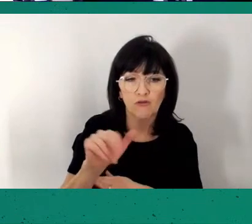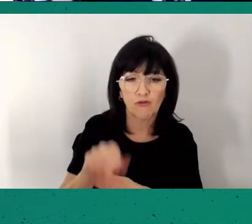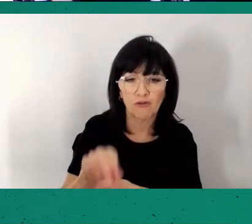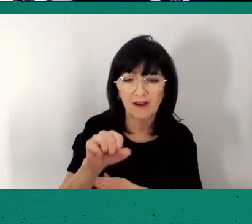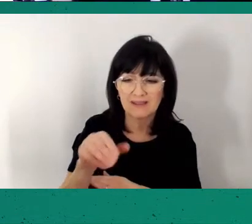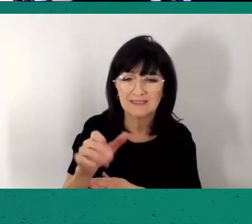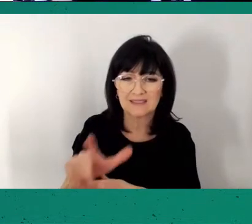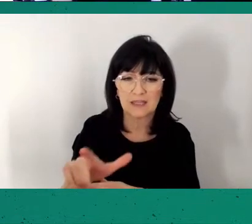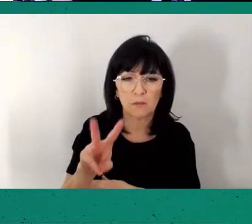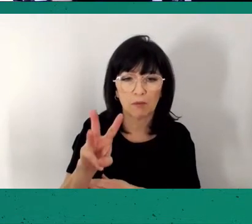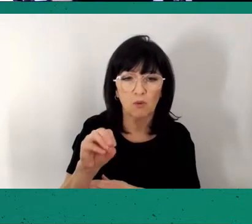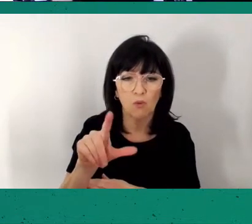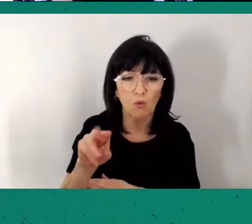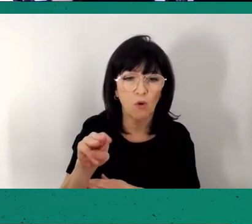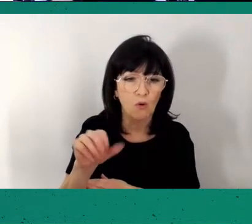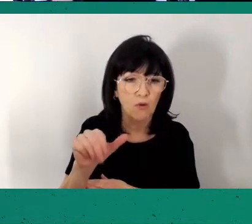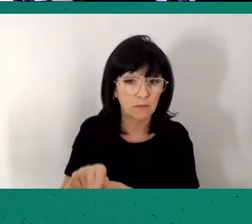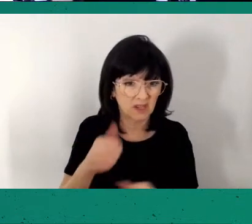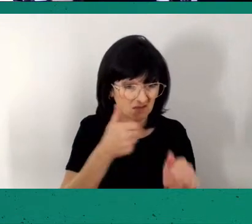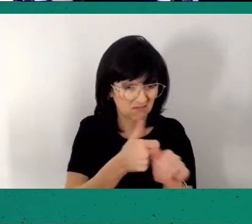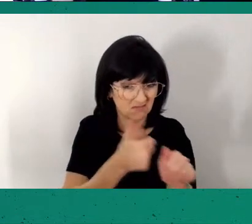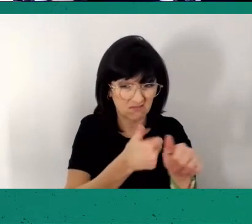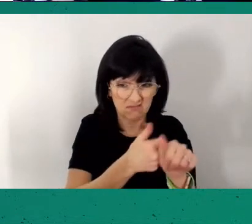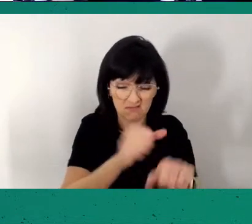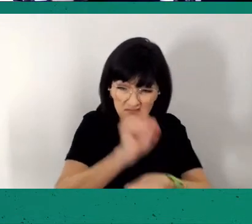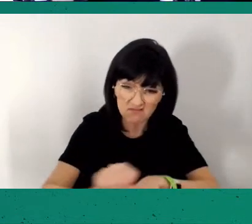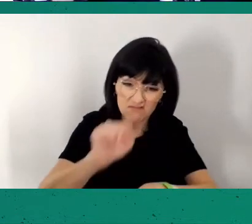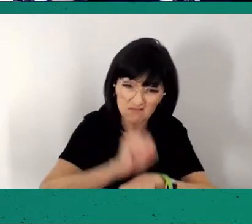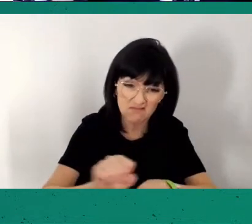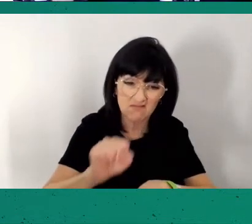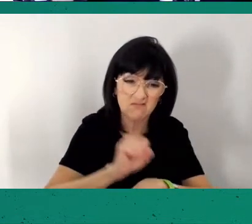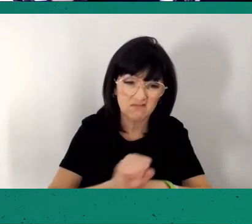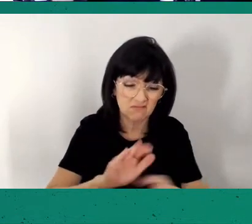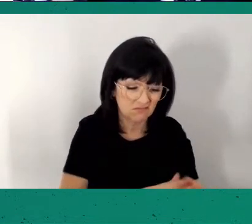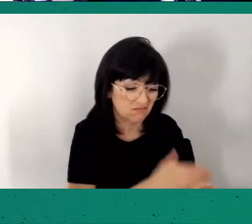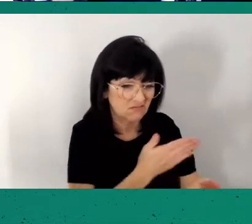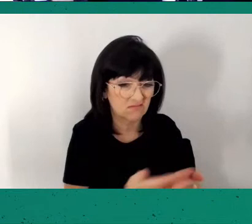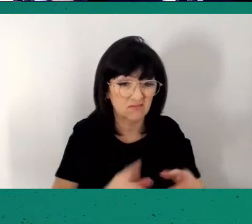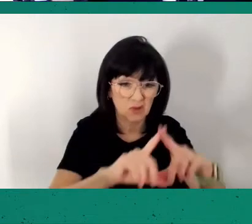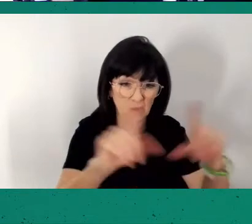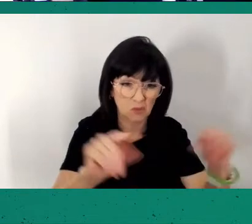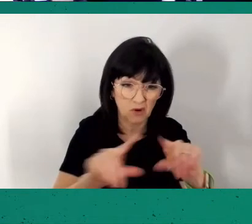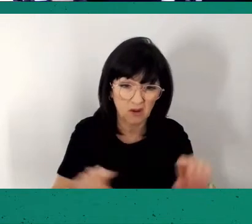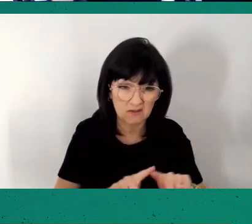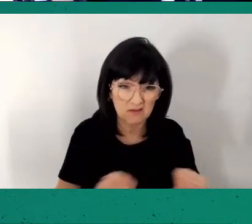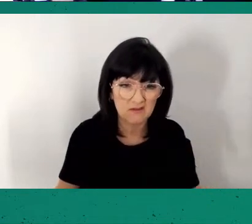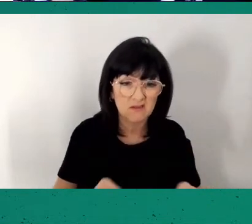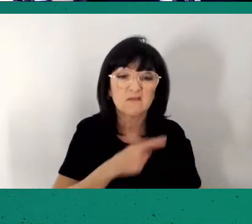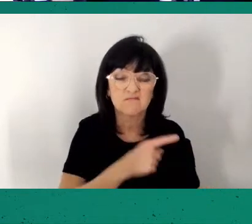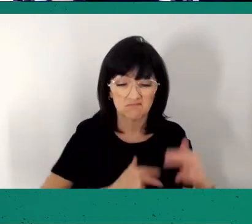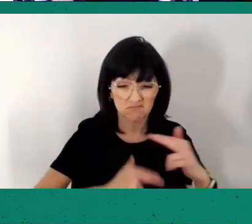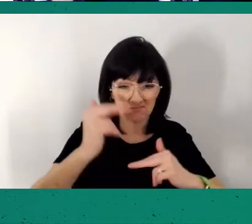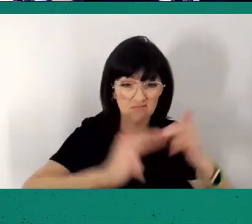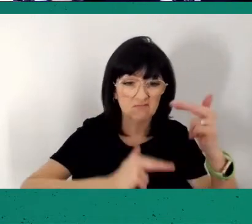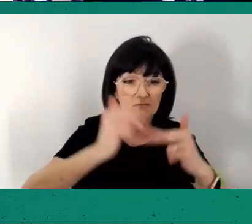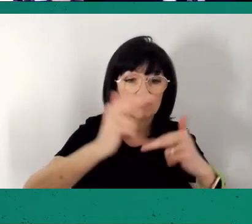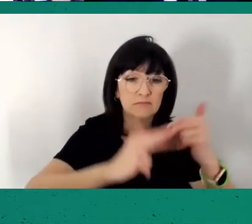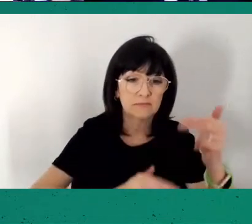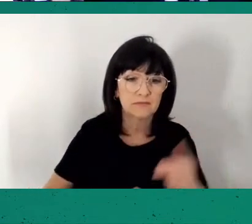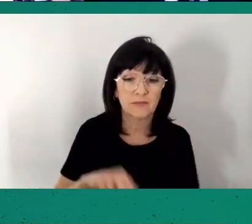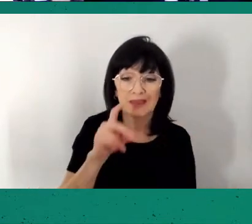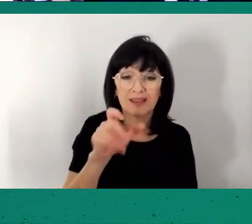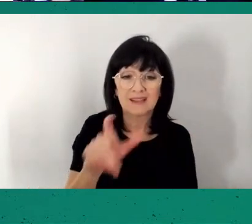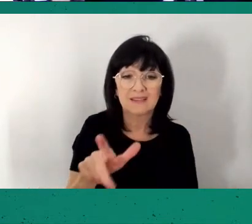who personally laid bricks and did carpentry work on the various school constructions. The Delaware